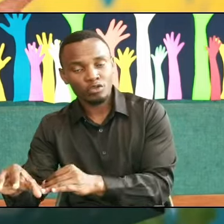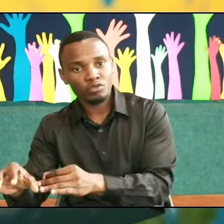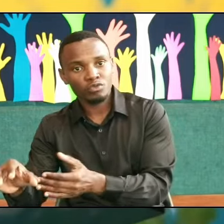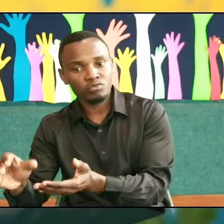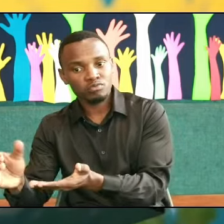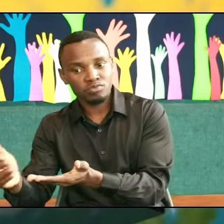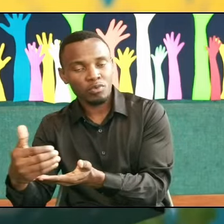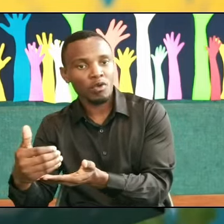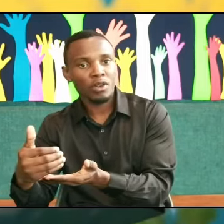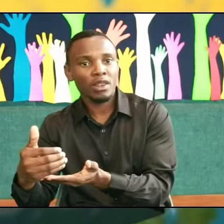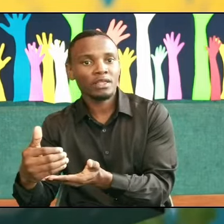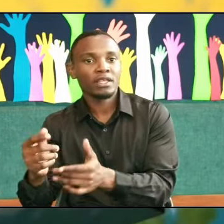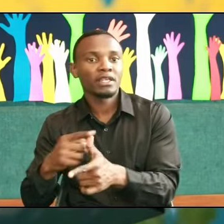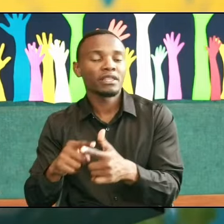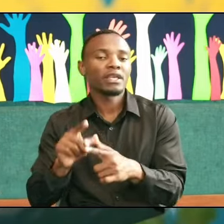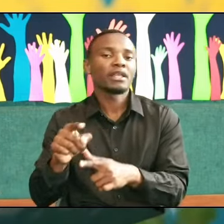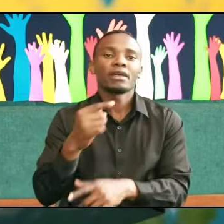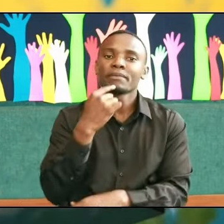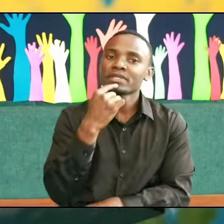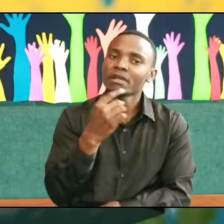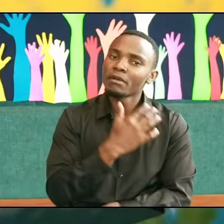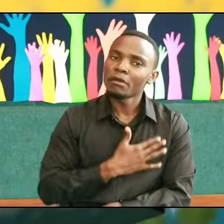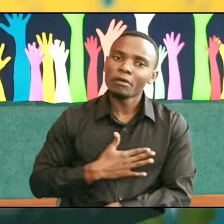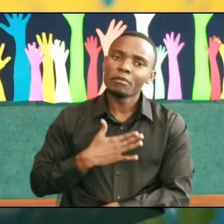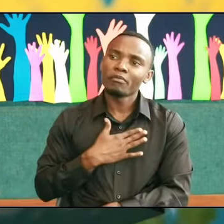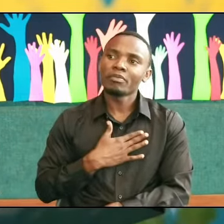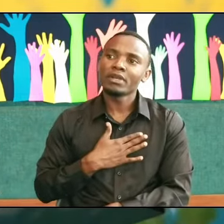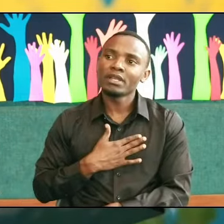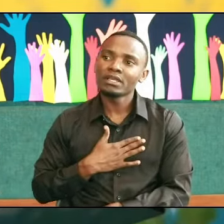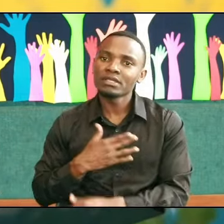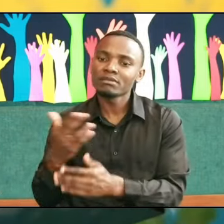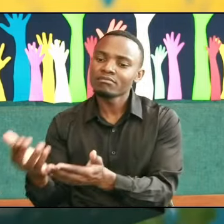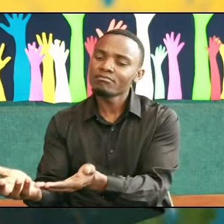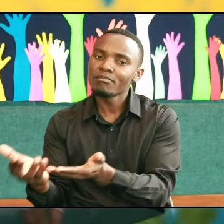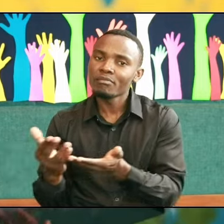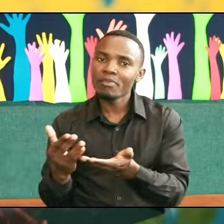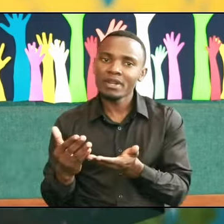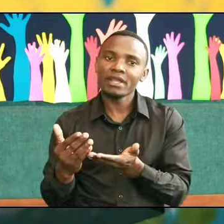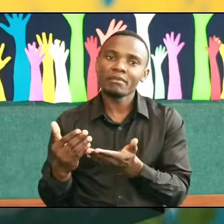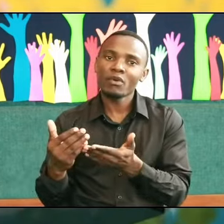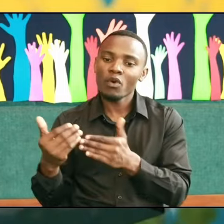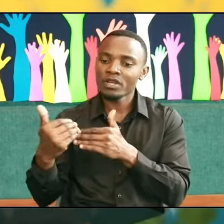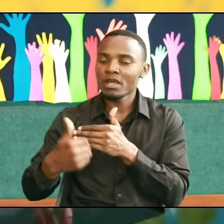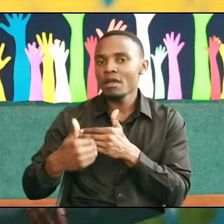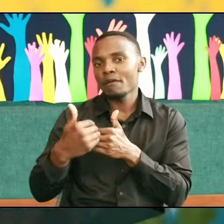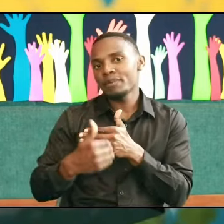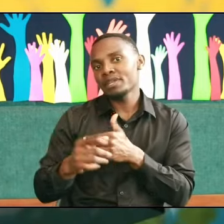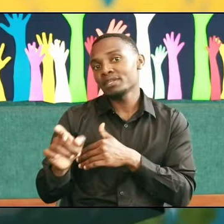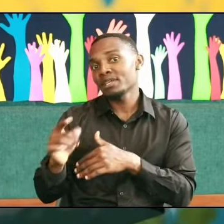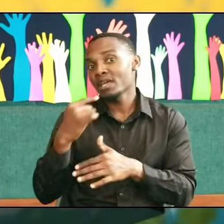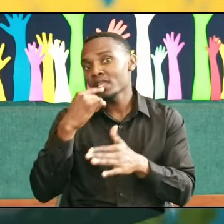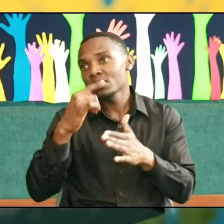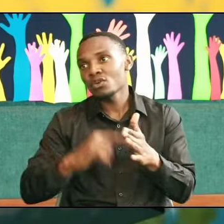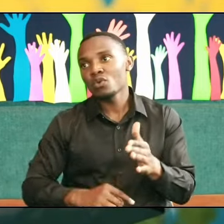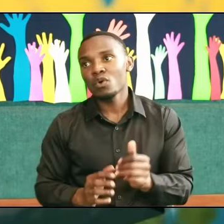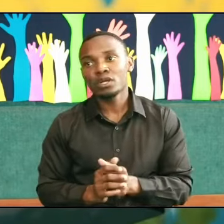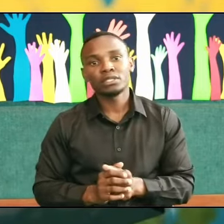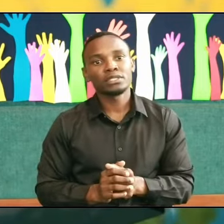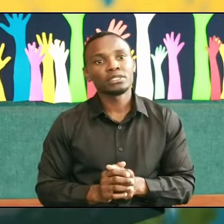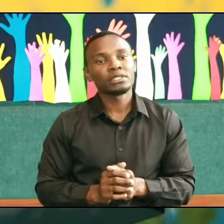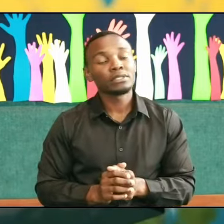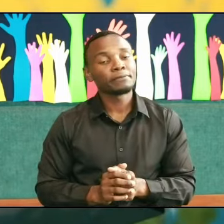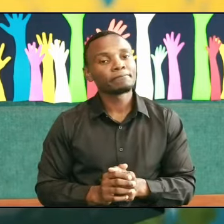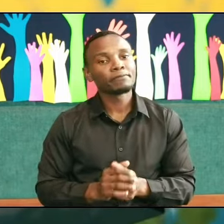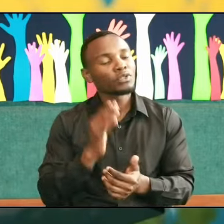called to her and said, please bring me a morsel of bread in your hand. So she said, as the Lord God